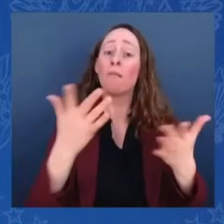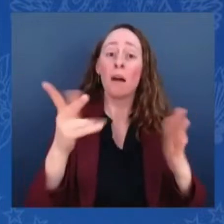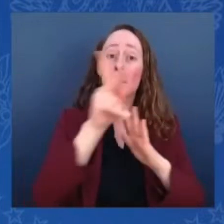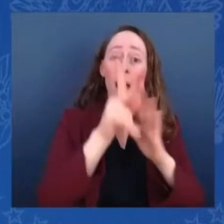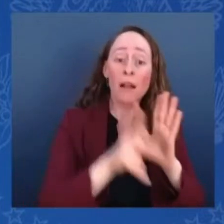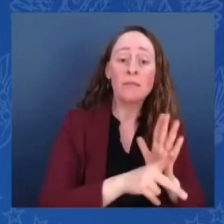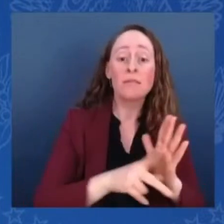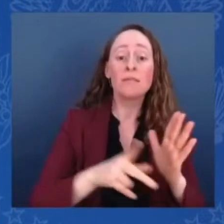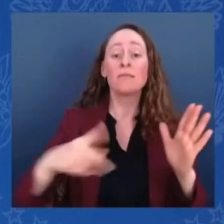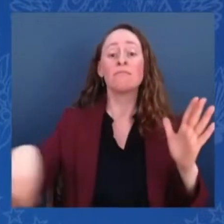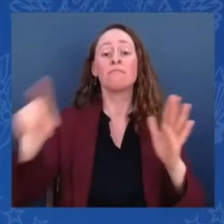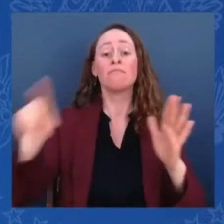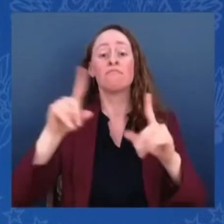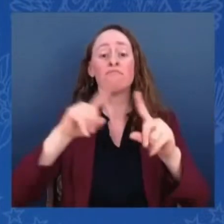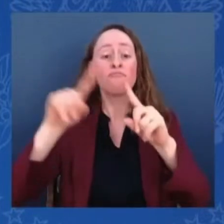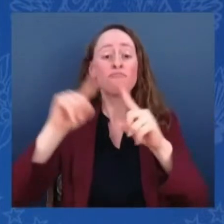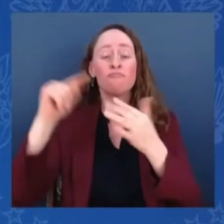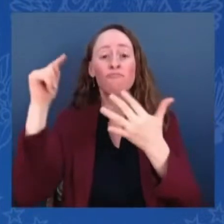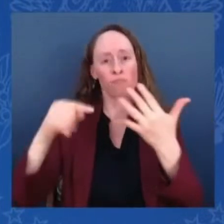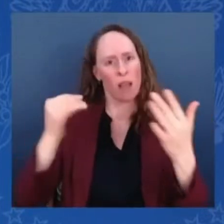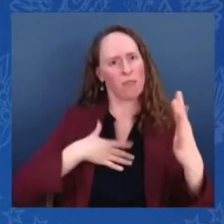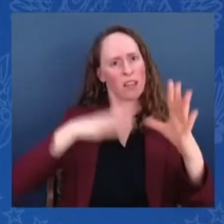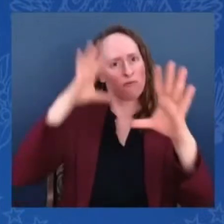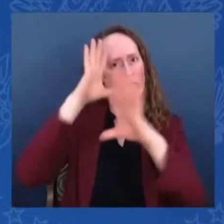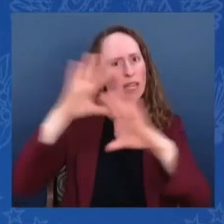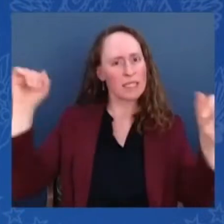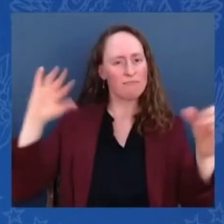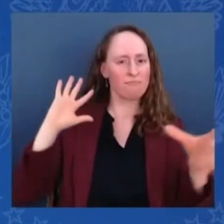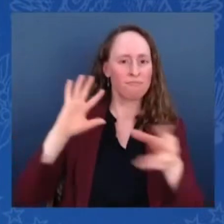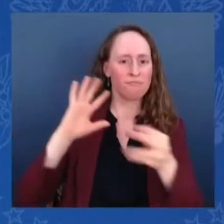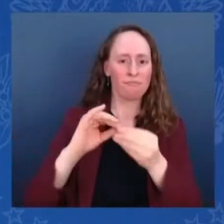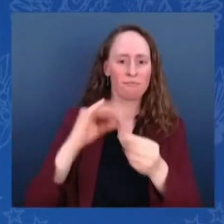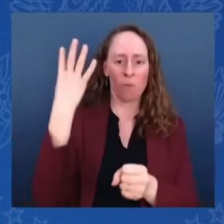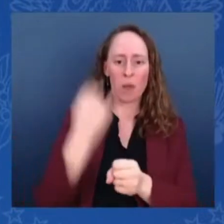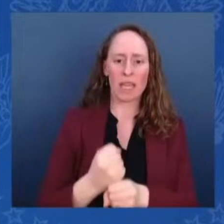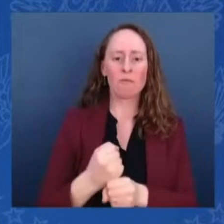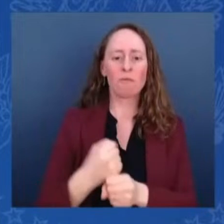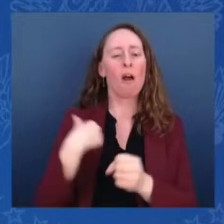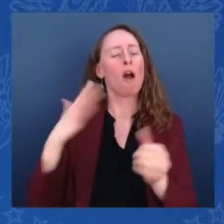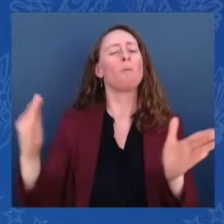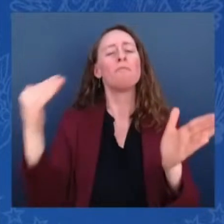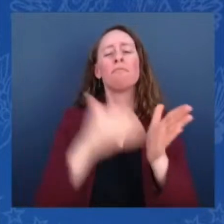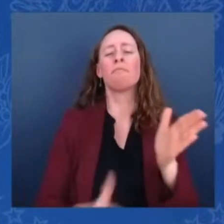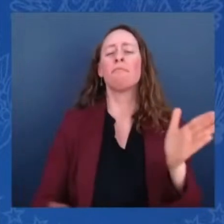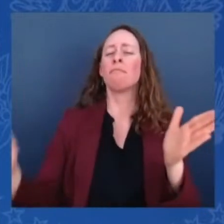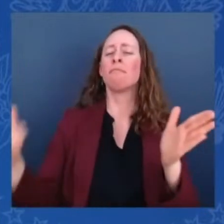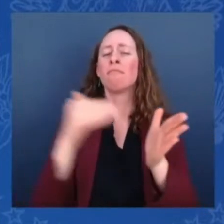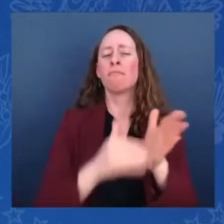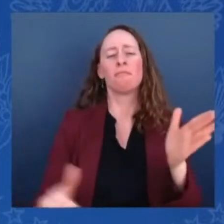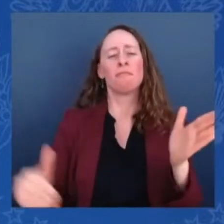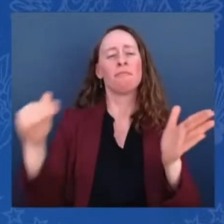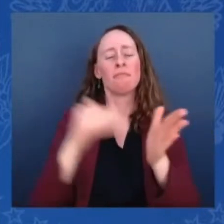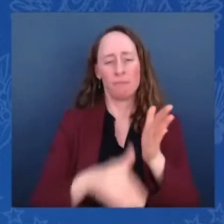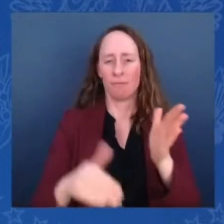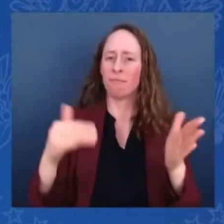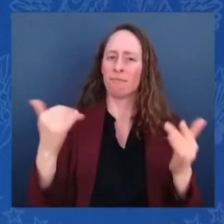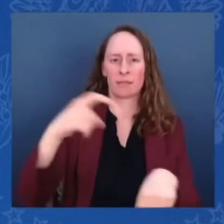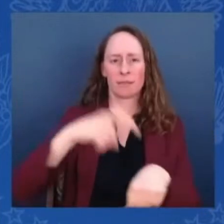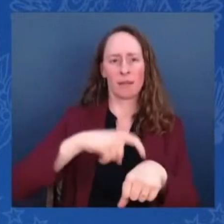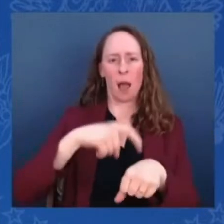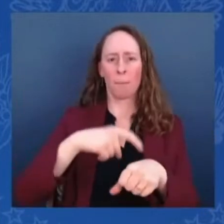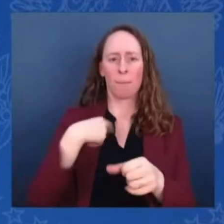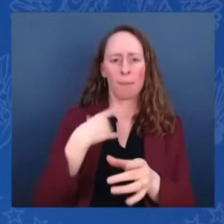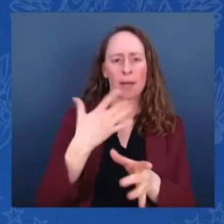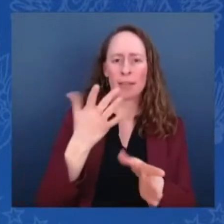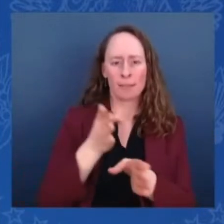times, we're at an inflection point. The post-Cold War period is over. A new era has begun.